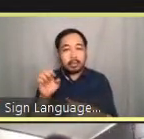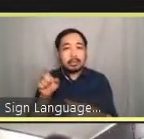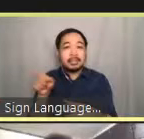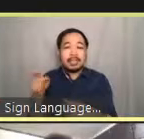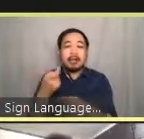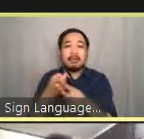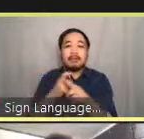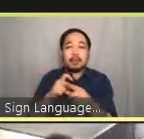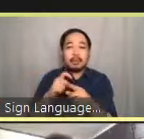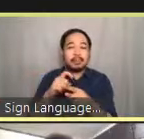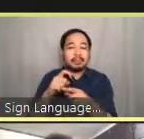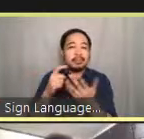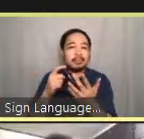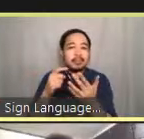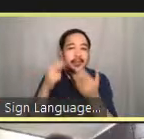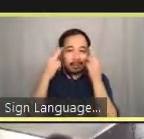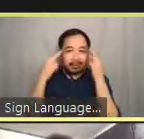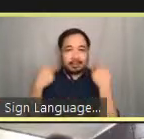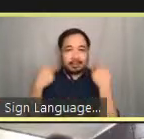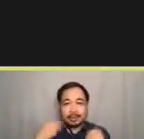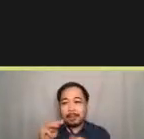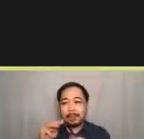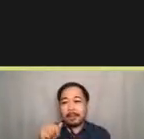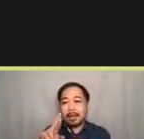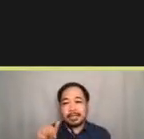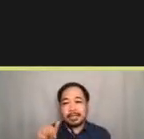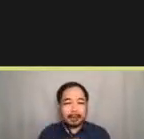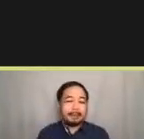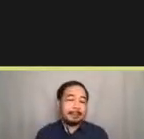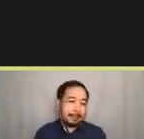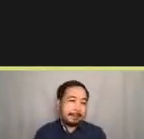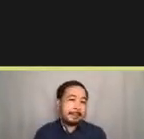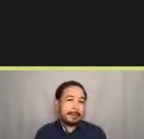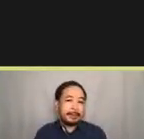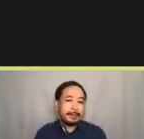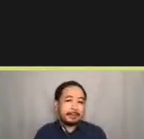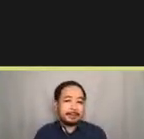Maria Cecilia Perlas. Alright, so